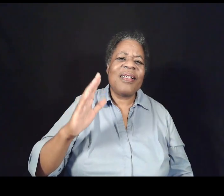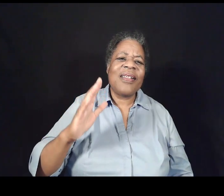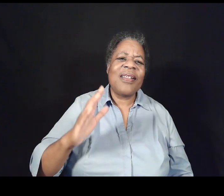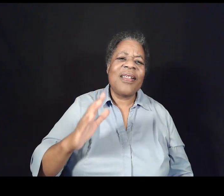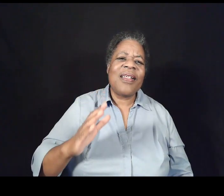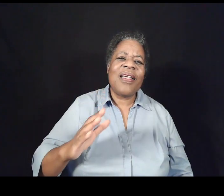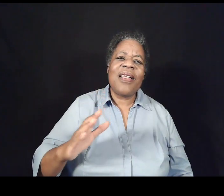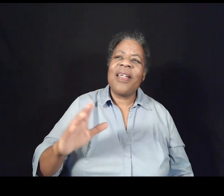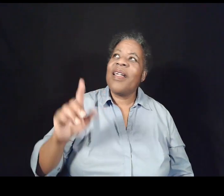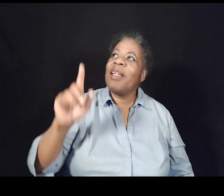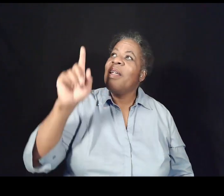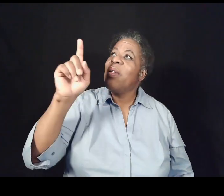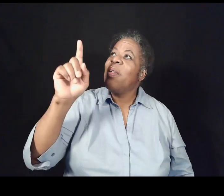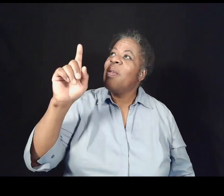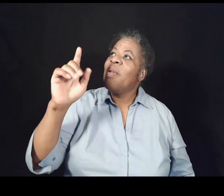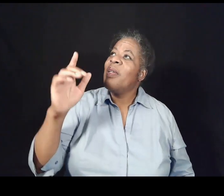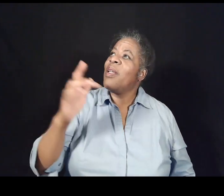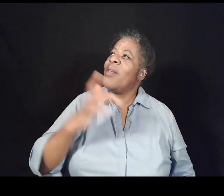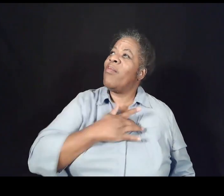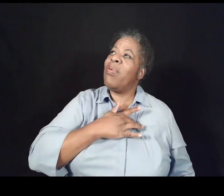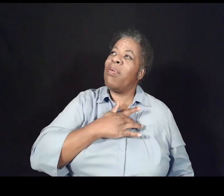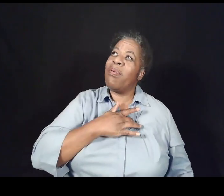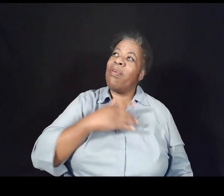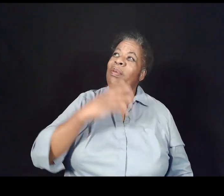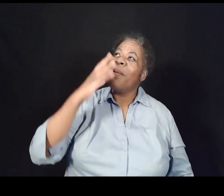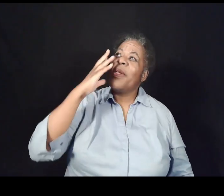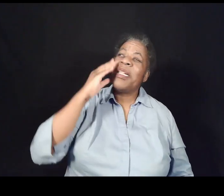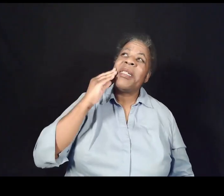I love your voice.